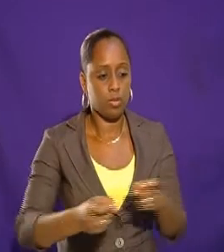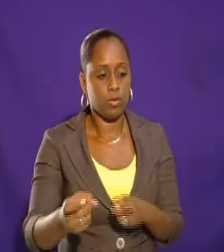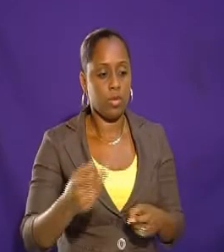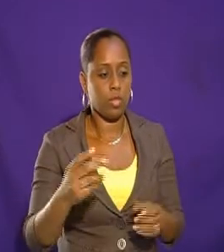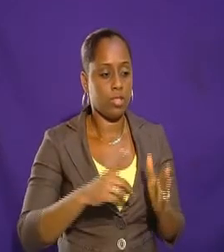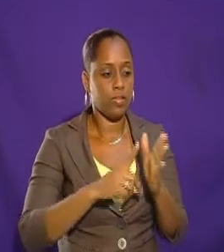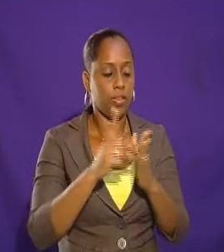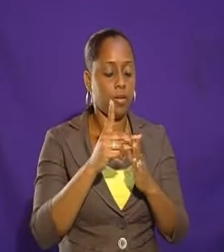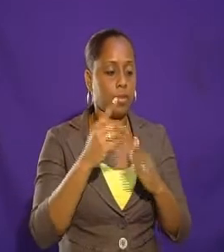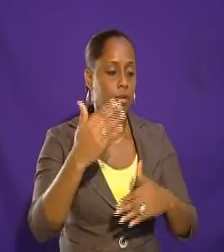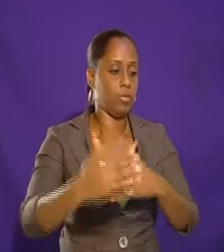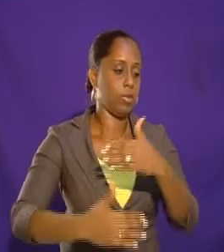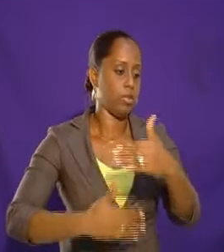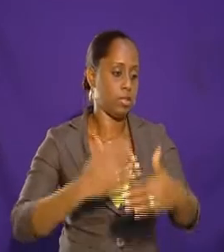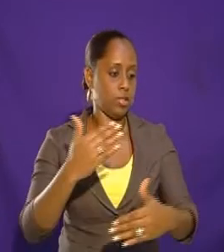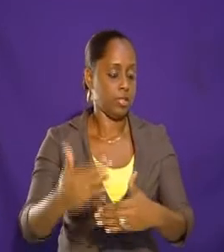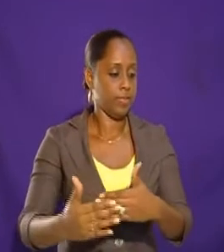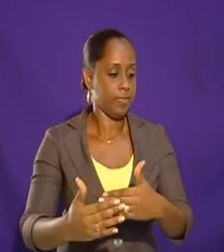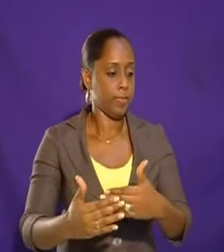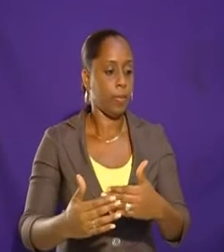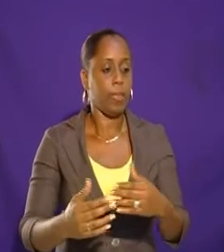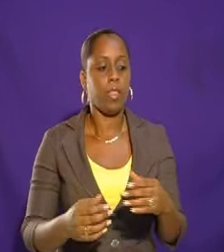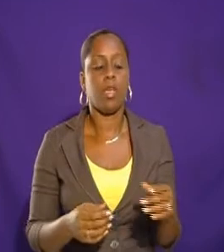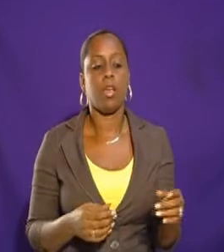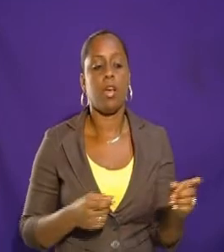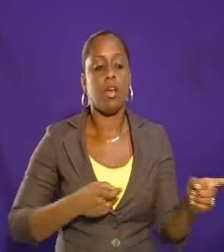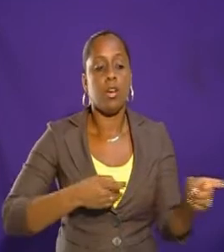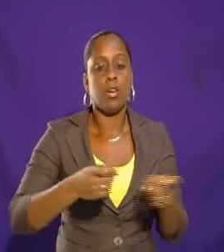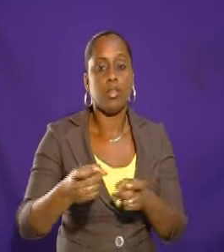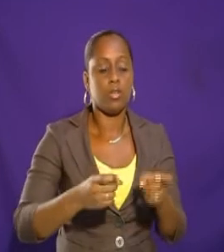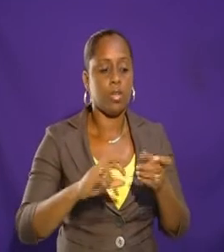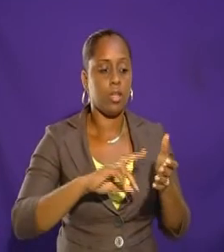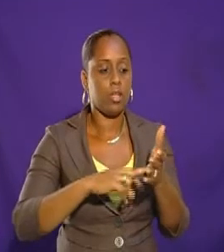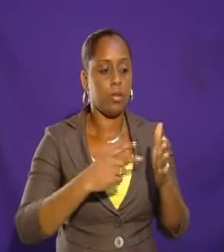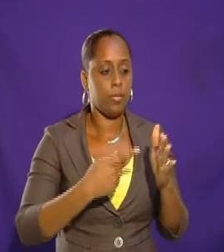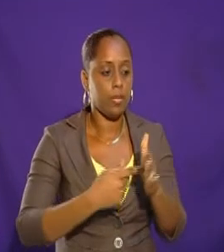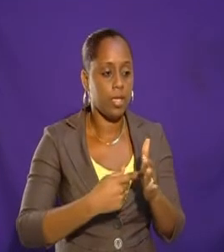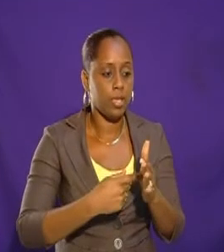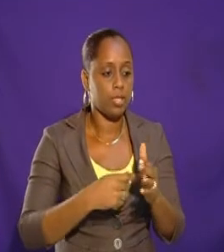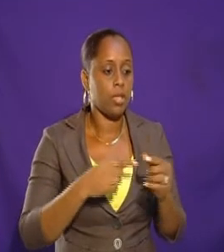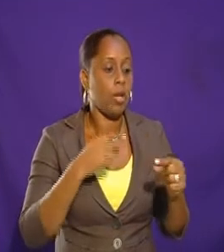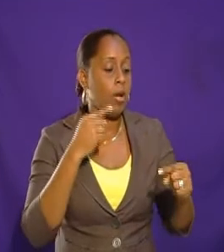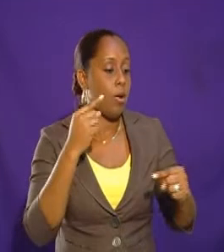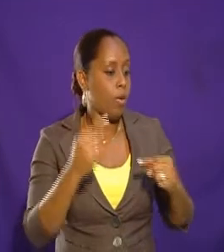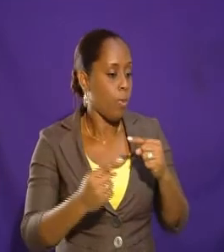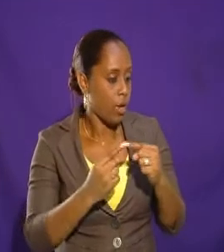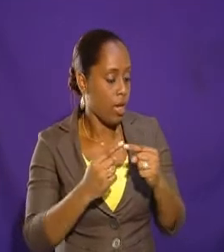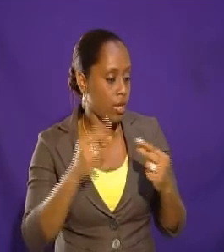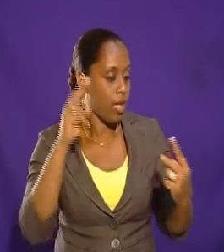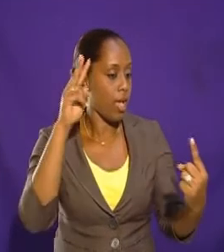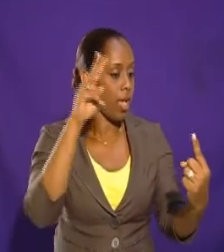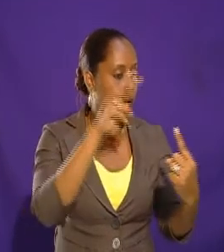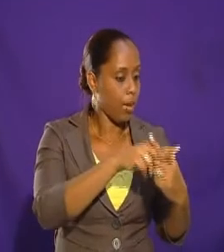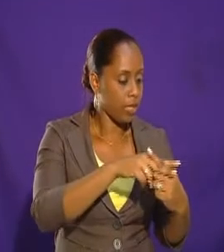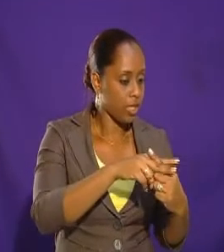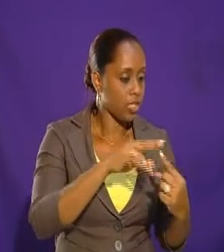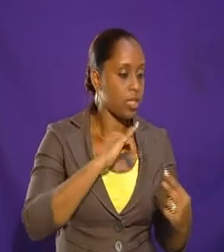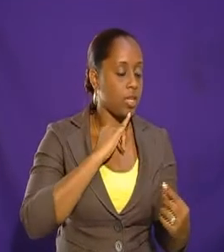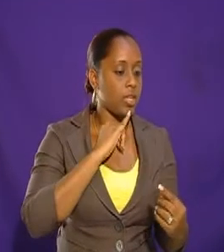will ensure that the proposal approved will be carried out in the exact manner in which it was